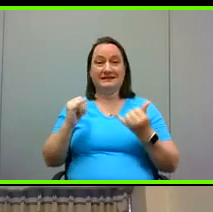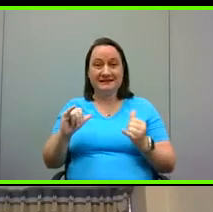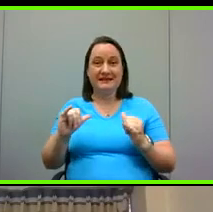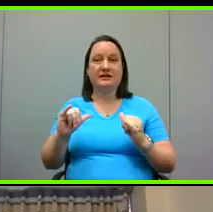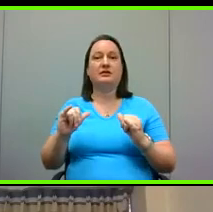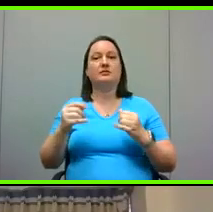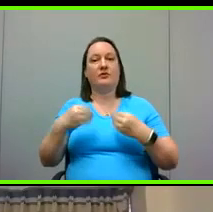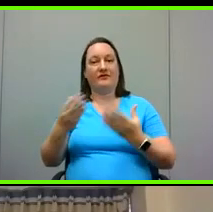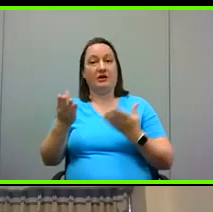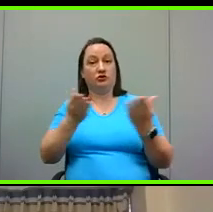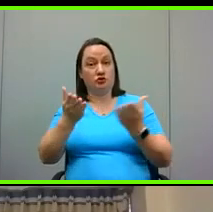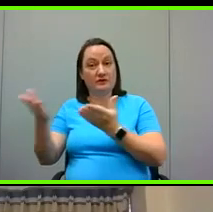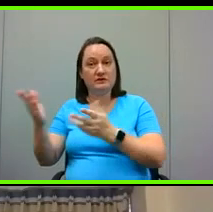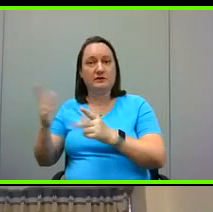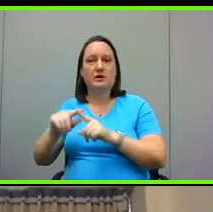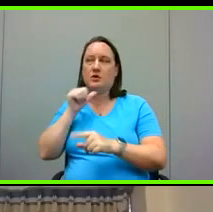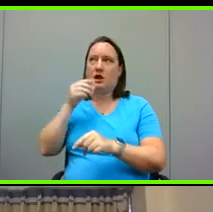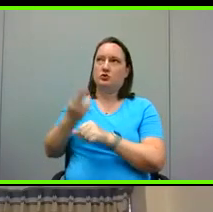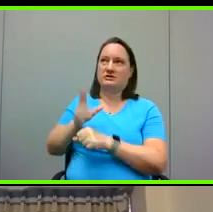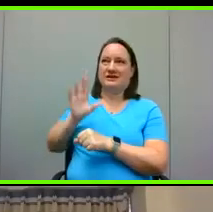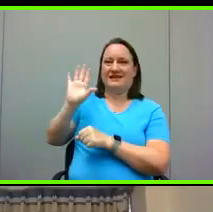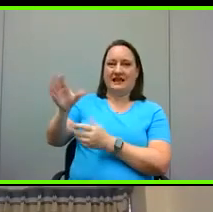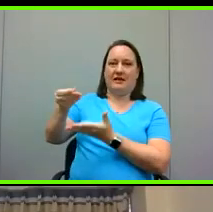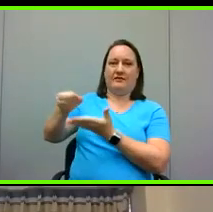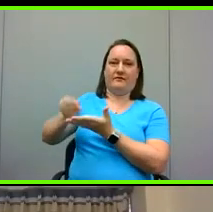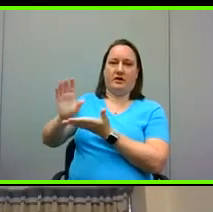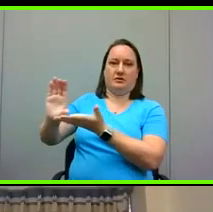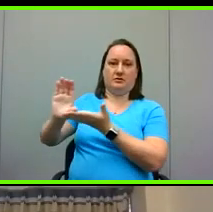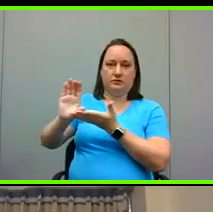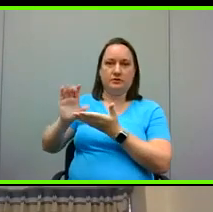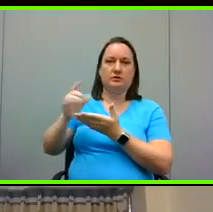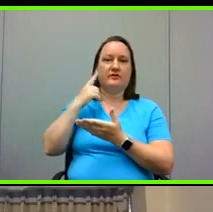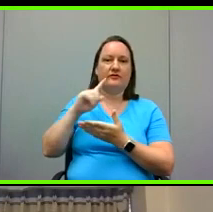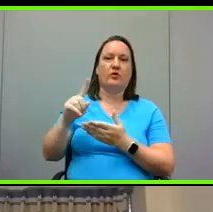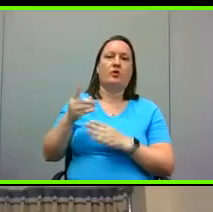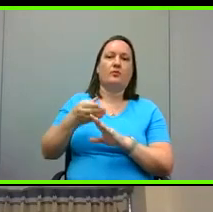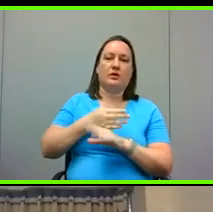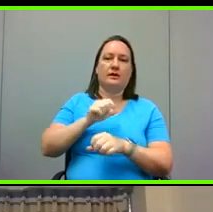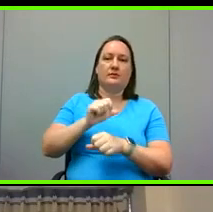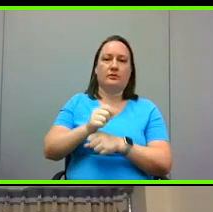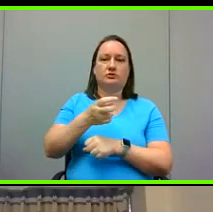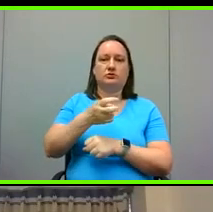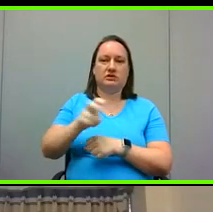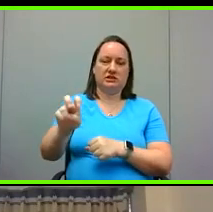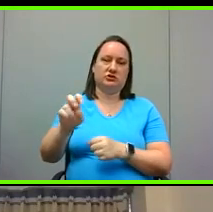services. We're just not using those dollars credit towards pre-employment transition services.